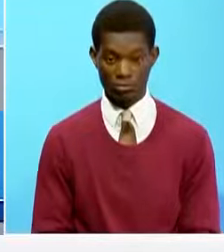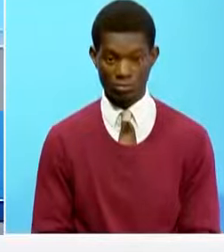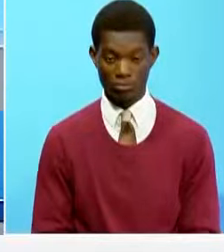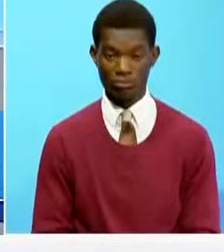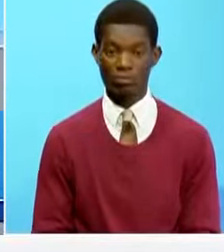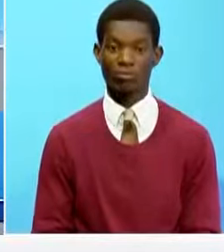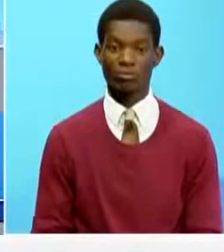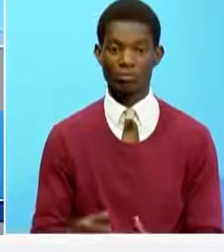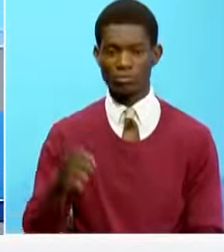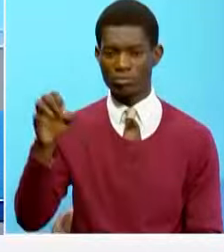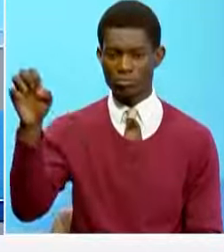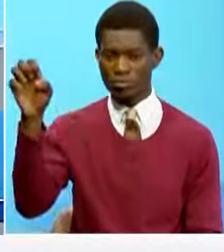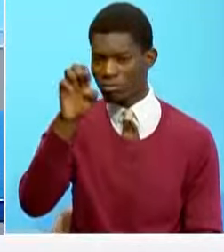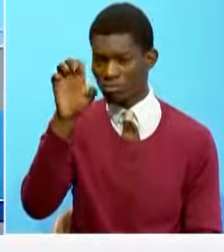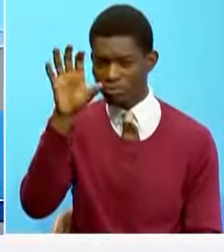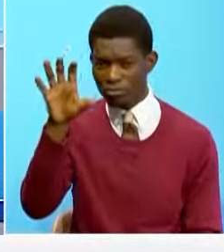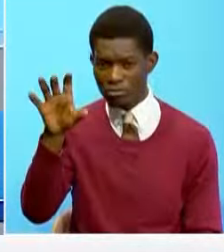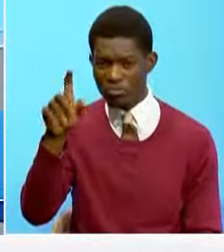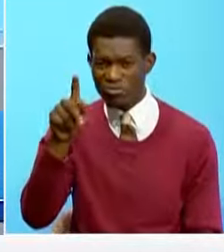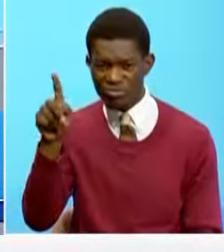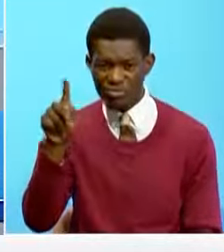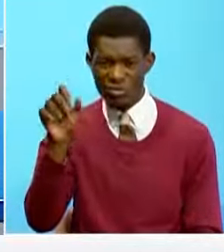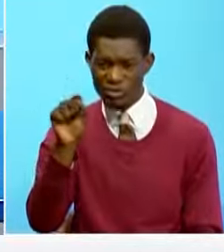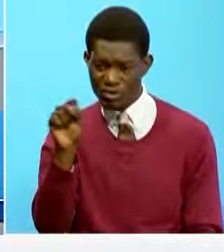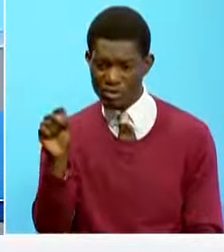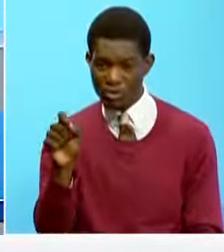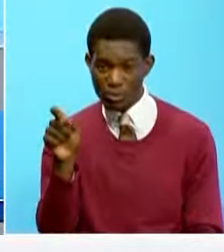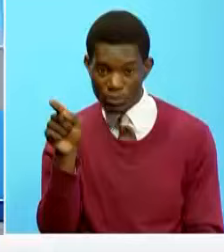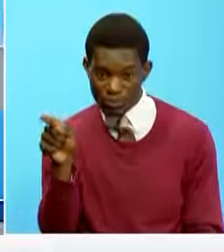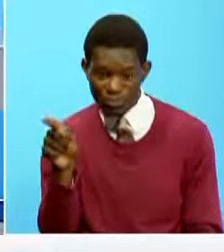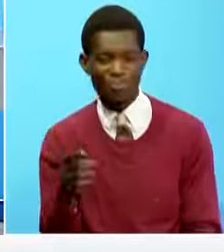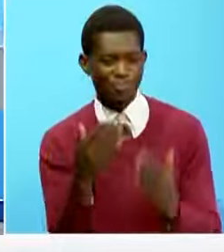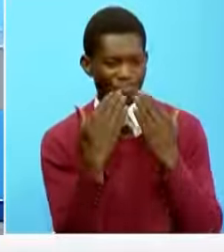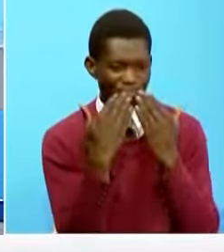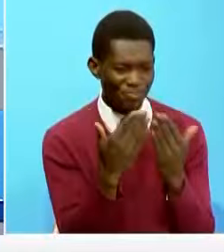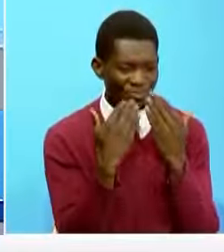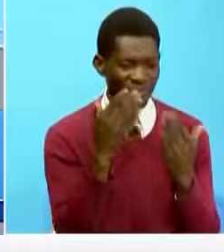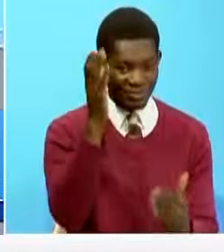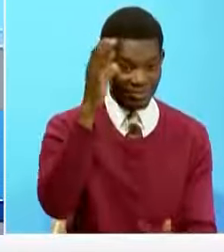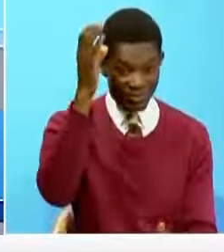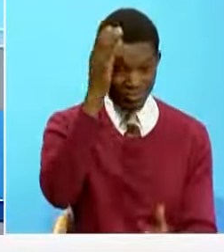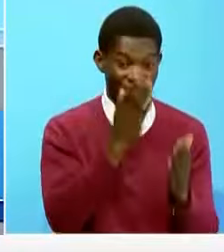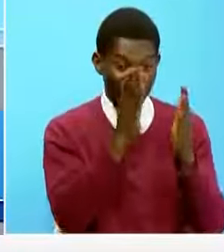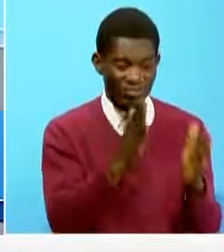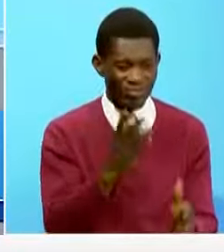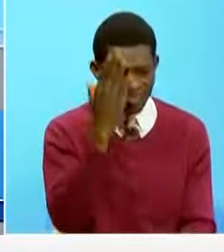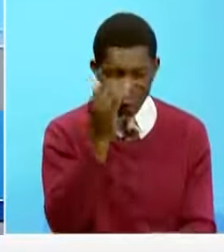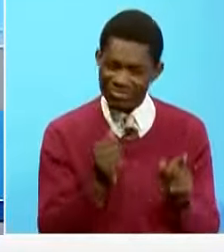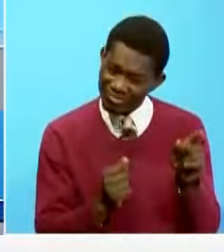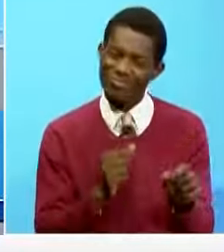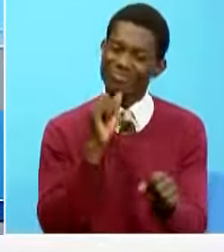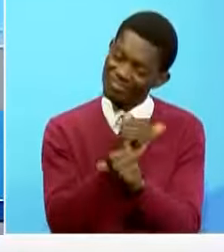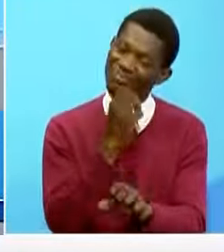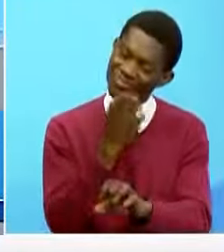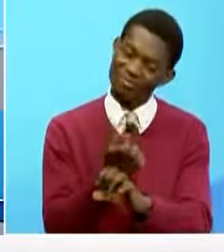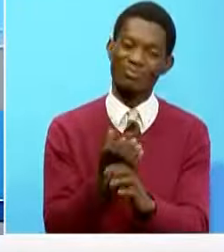development, Eastern Province Permanent Secretary Paul Tole has commended civil servants for their dedication towards serving the country. In a speech